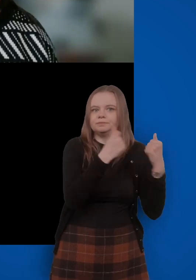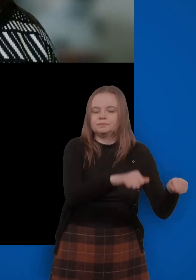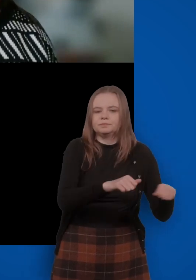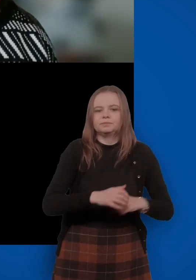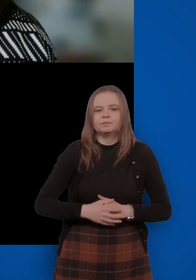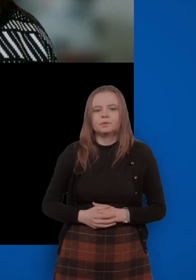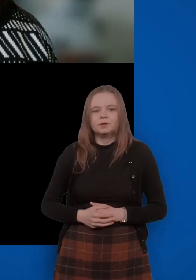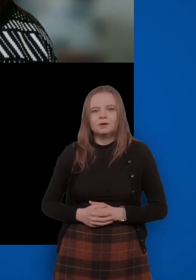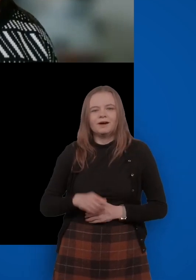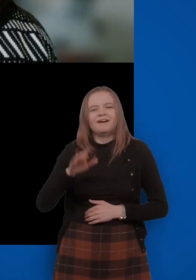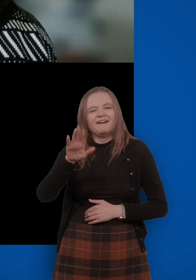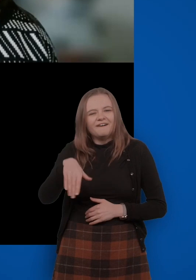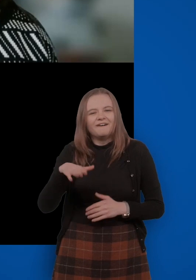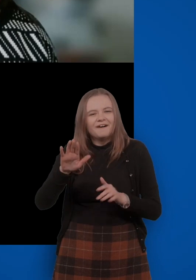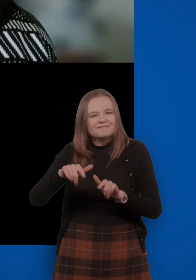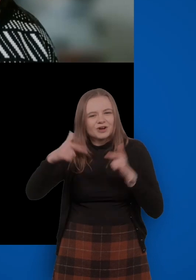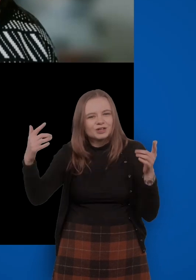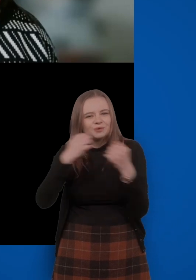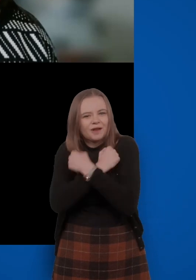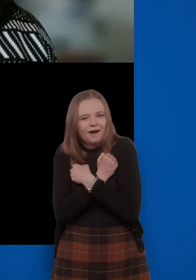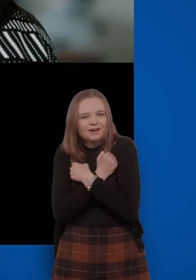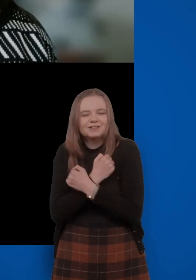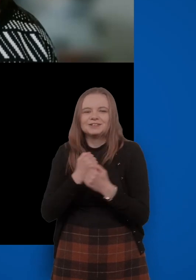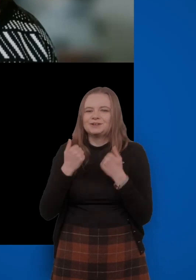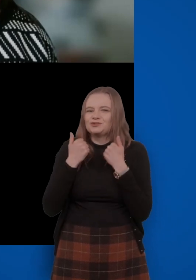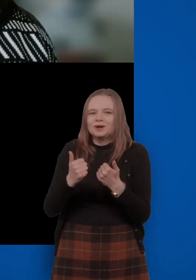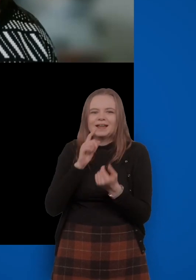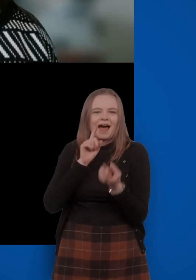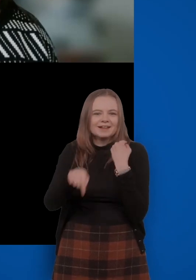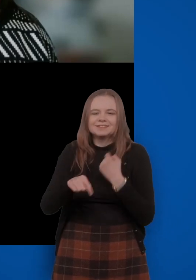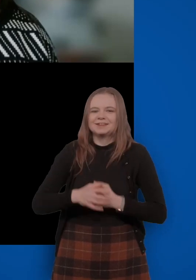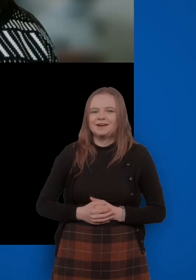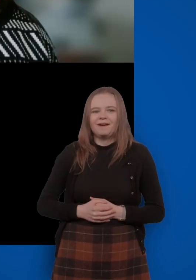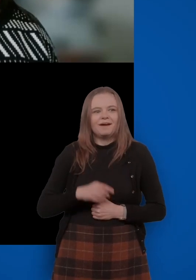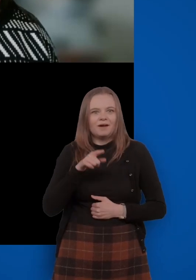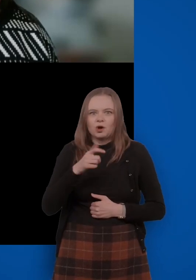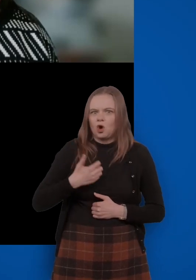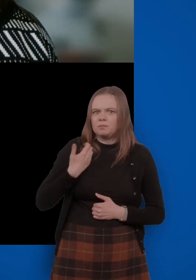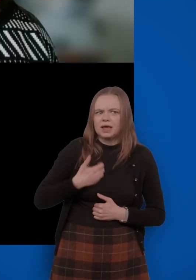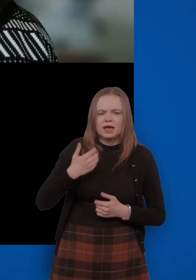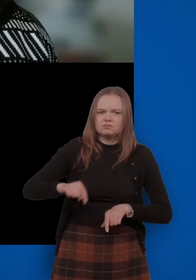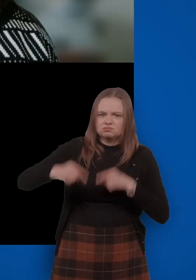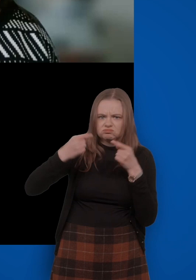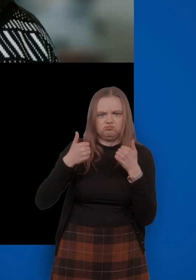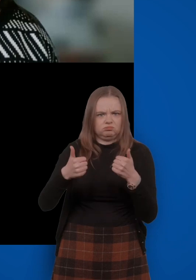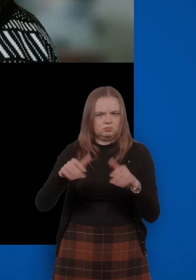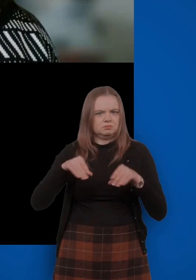going to get a big virtual hug for that answer. That was a fantastic. Embracing the complaints and the difficulties is, I think, a very good